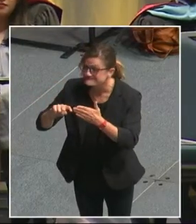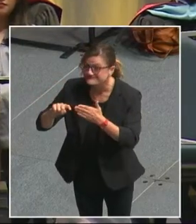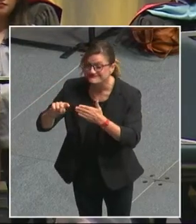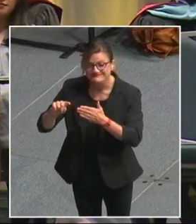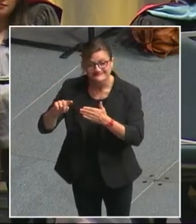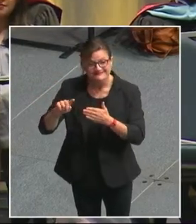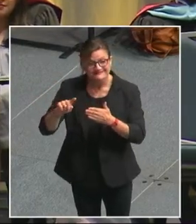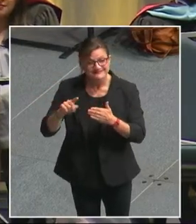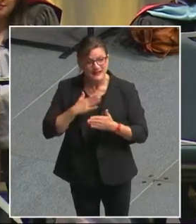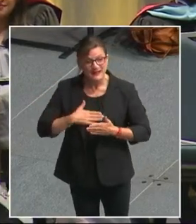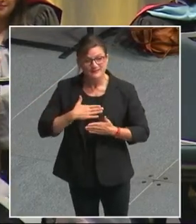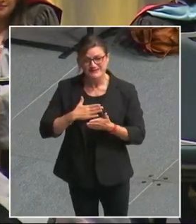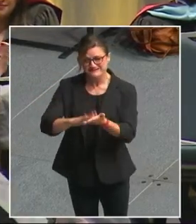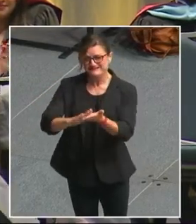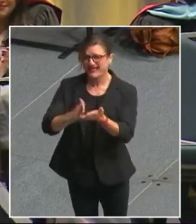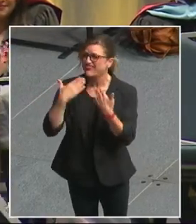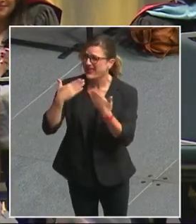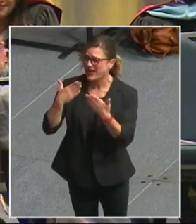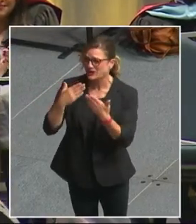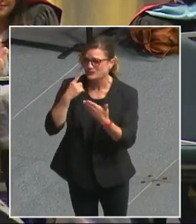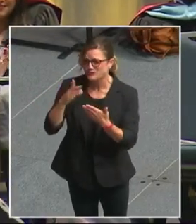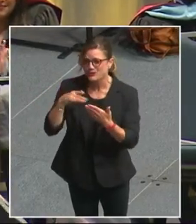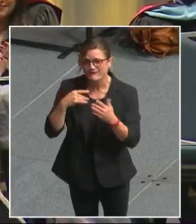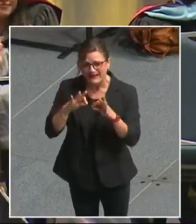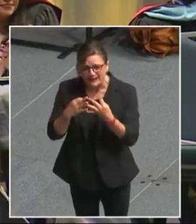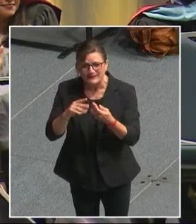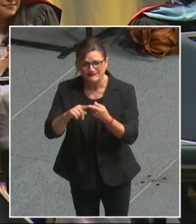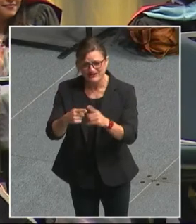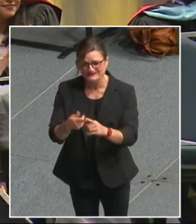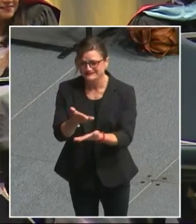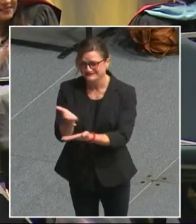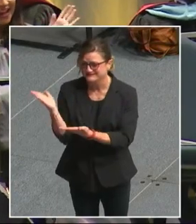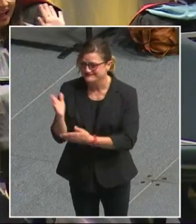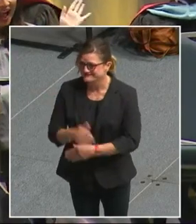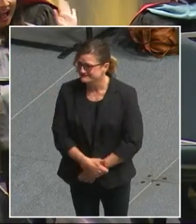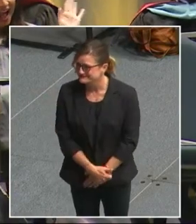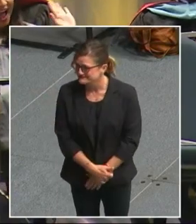and would you please give a thank you to your family and friends?